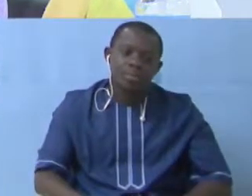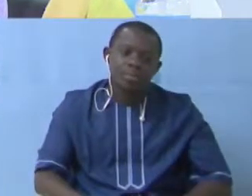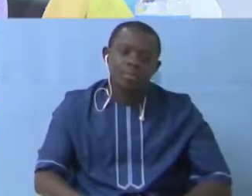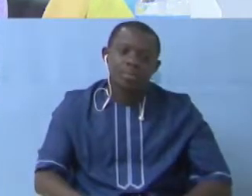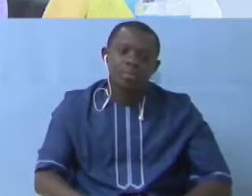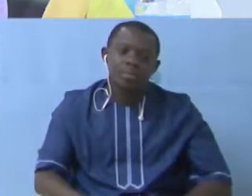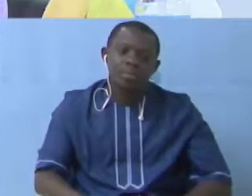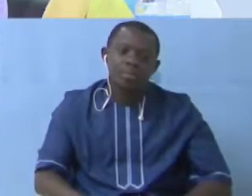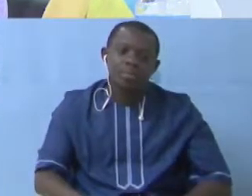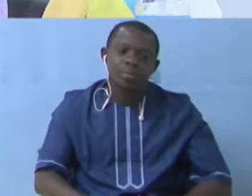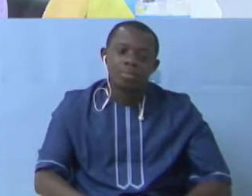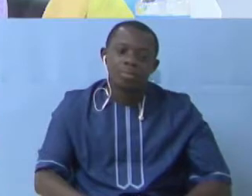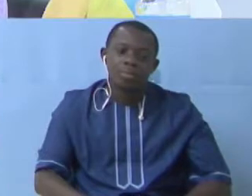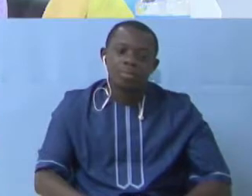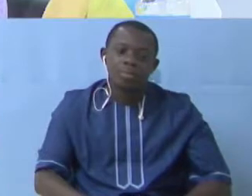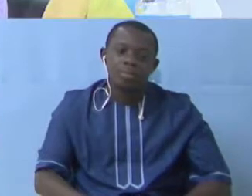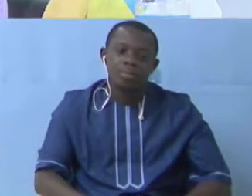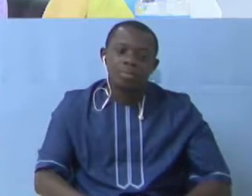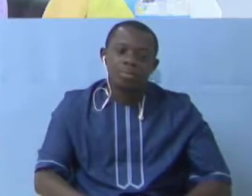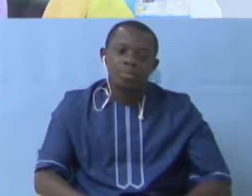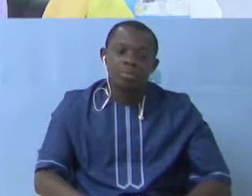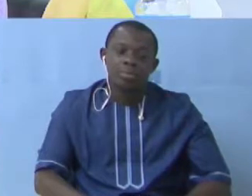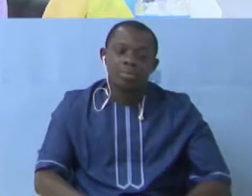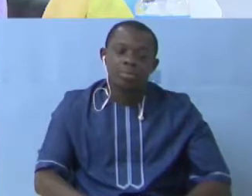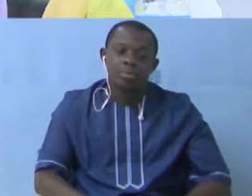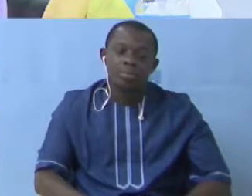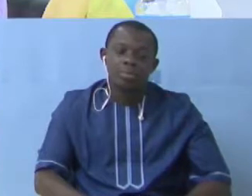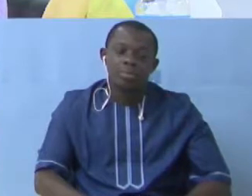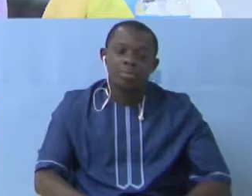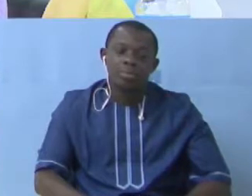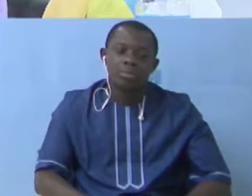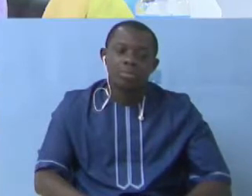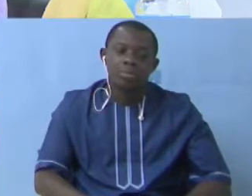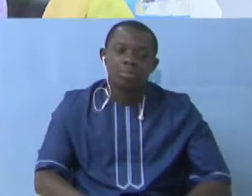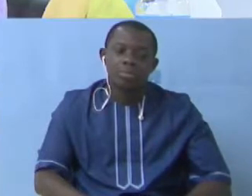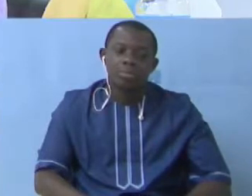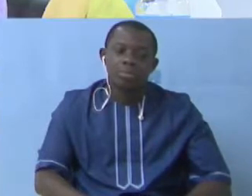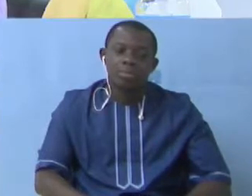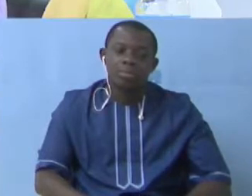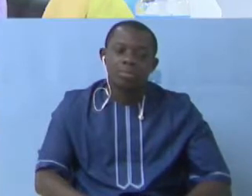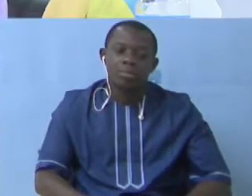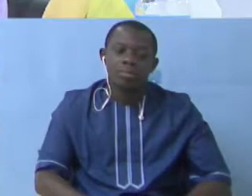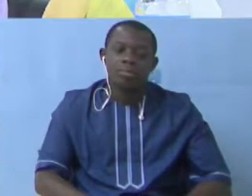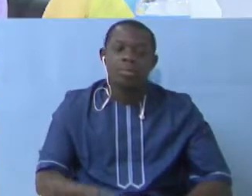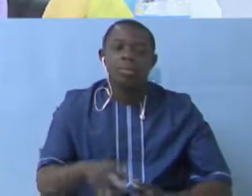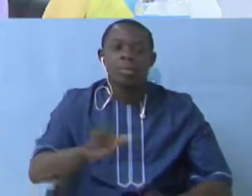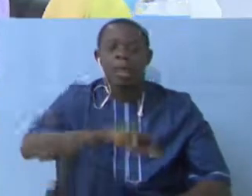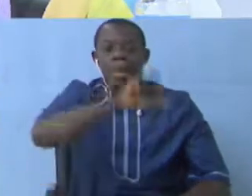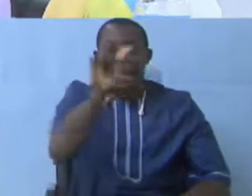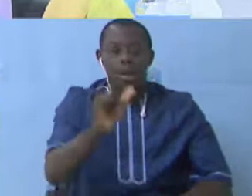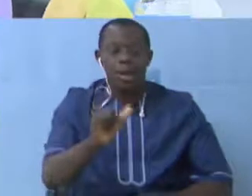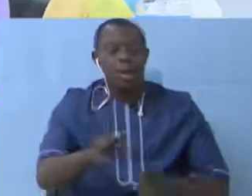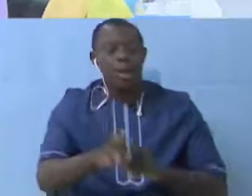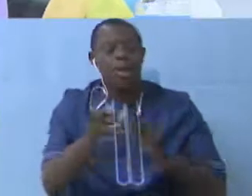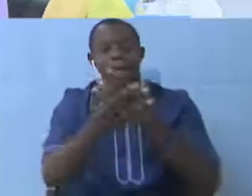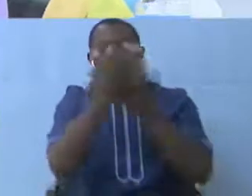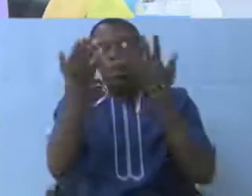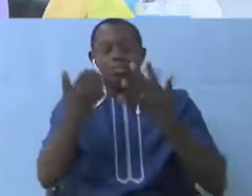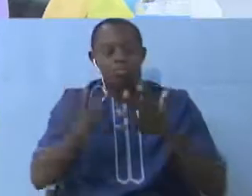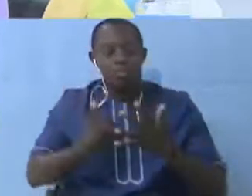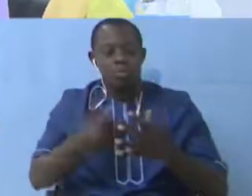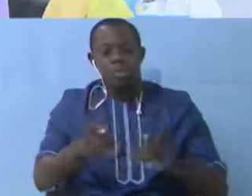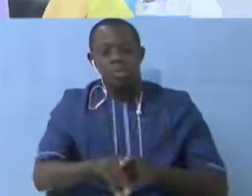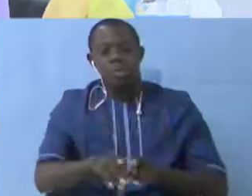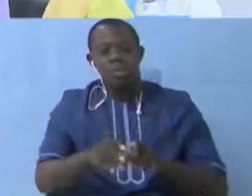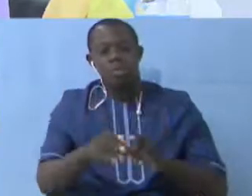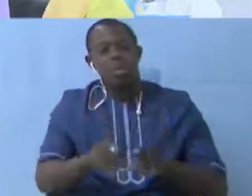dem téye leen teg leen fa te du béréb yoo xam ne foofa lañ leen waroon a teg. And many people escape also because